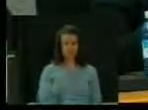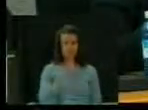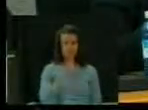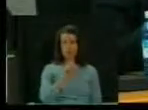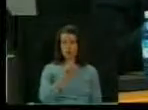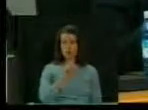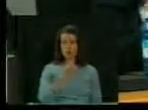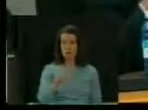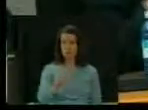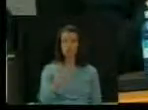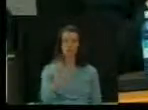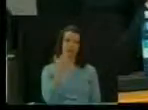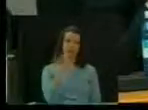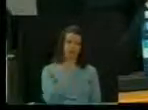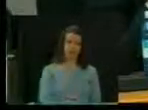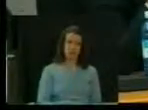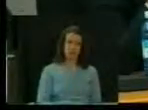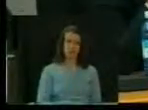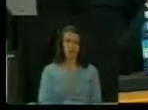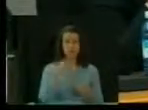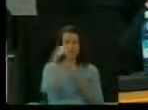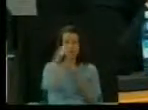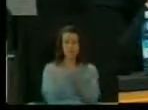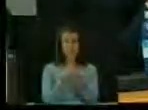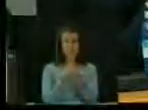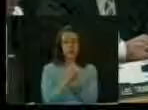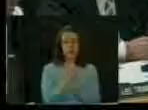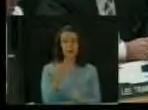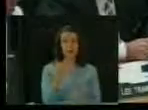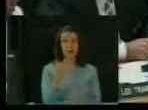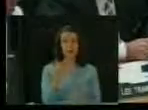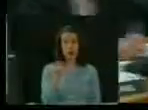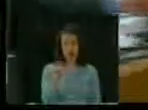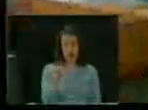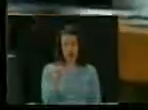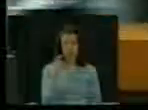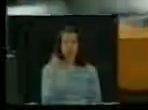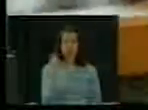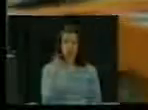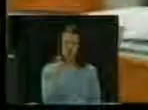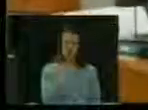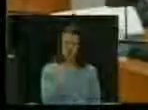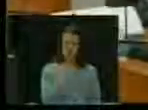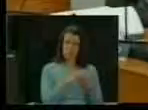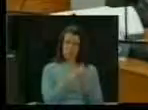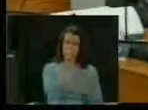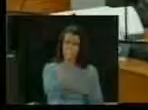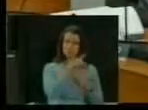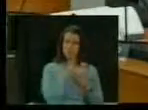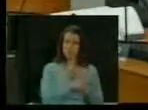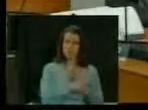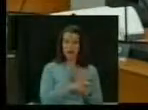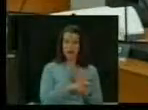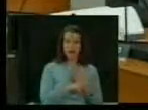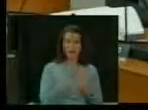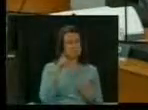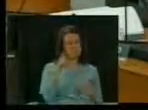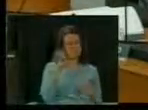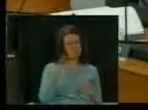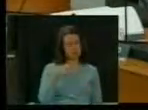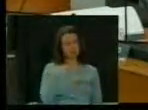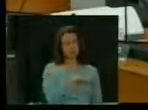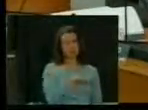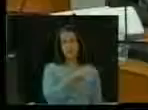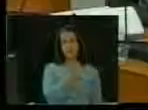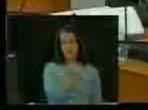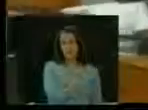Thank you, Mr. Chairman. And I agree with Commissioner Hammond. We do need to put some teeth in this policy, but I think it needs to come from this body. I think the Ethics